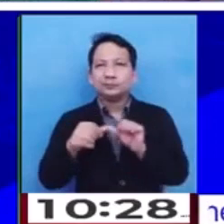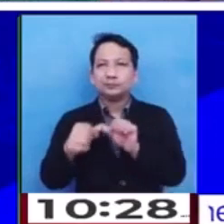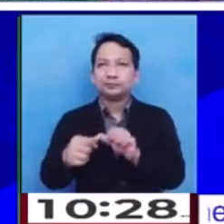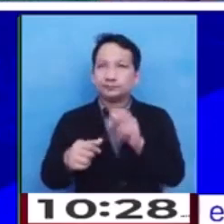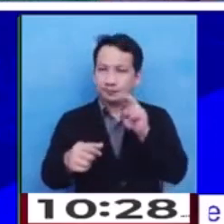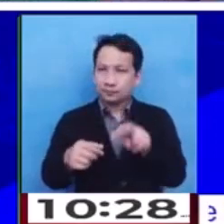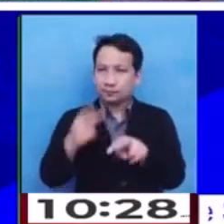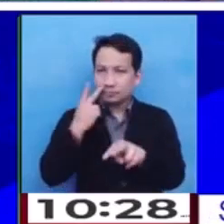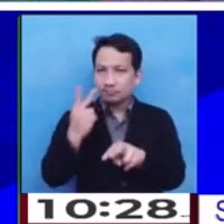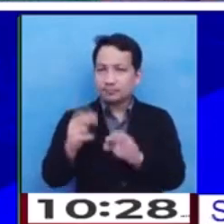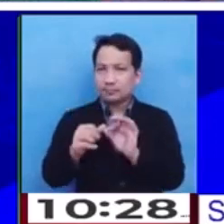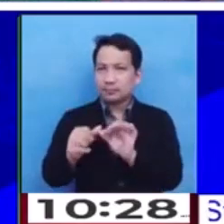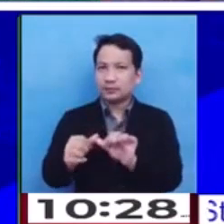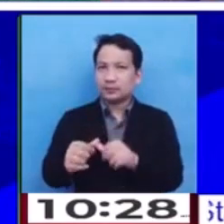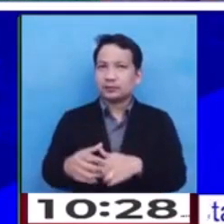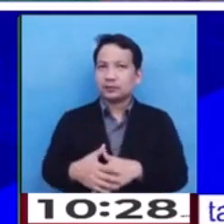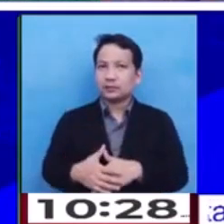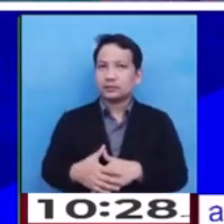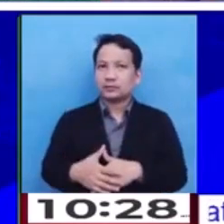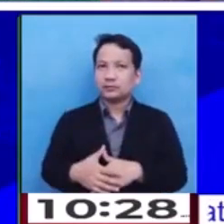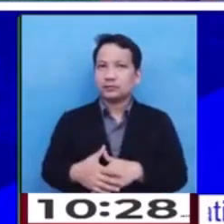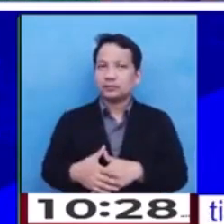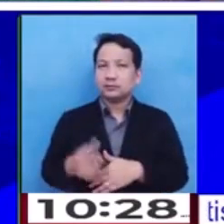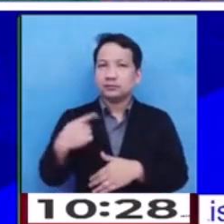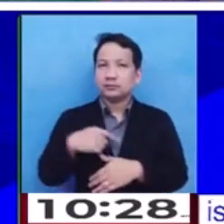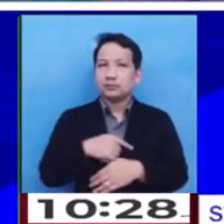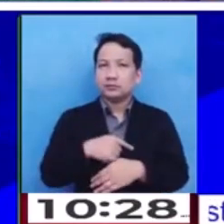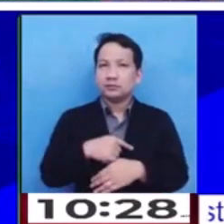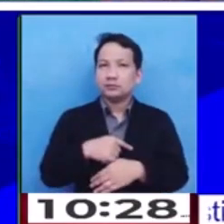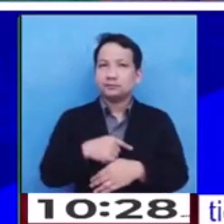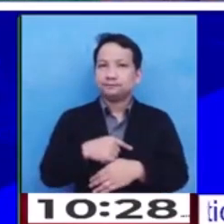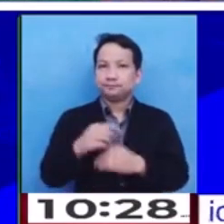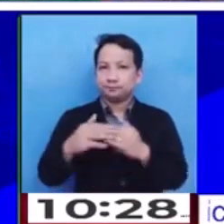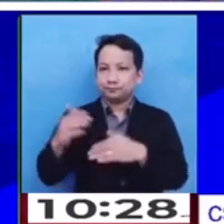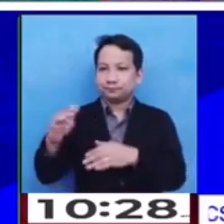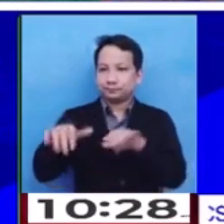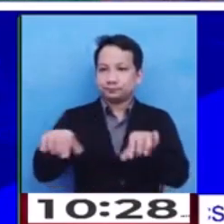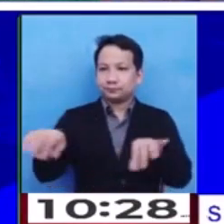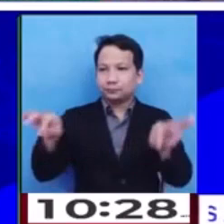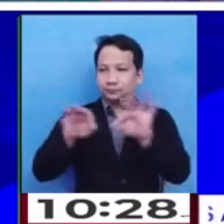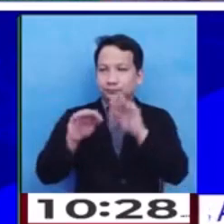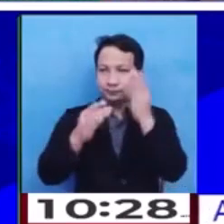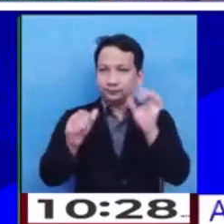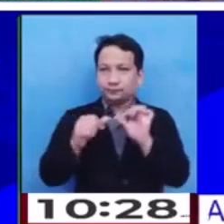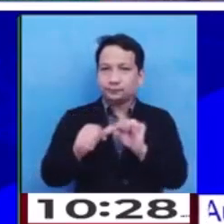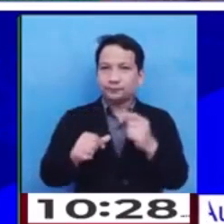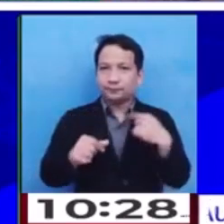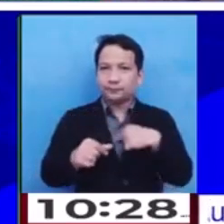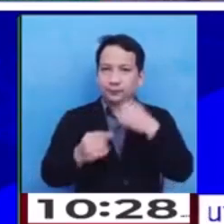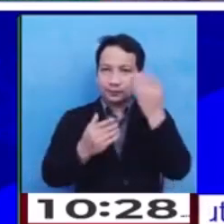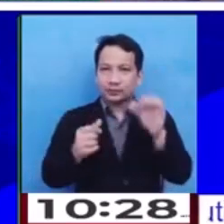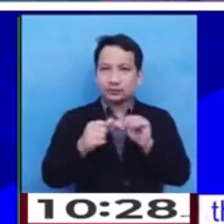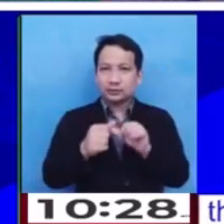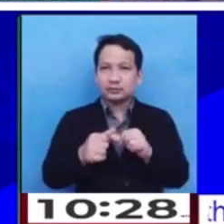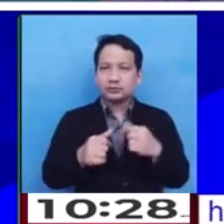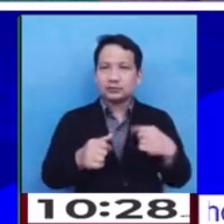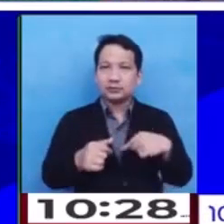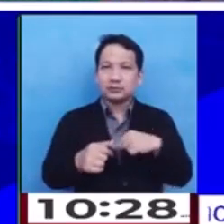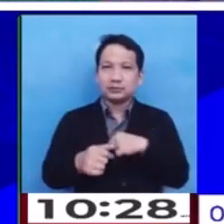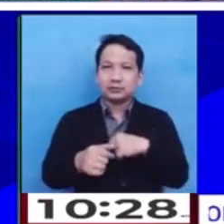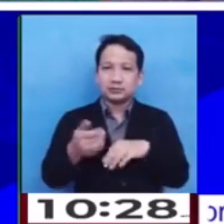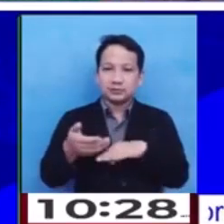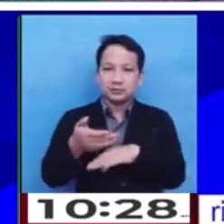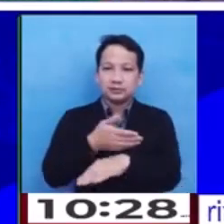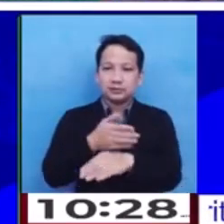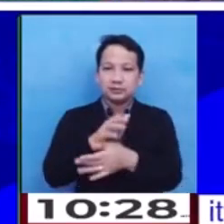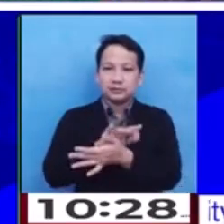actually, we haven't those particular sectors haven't actually yet recovered their pre-pandemic levels, no?